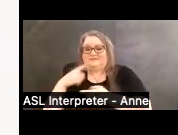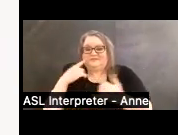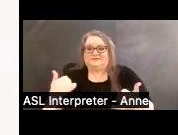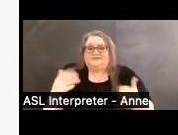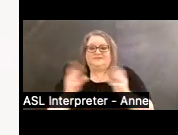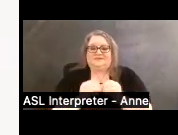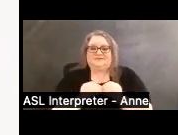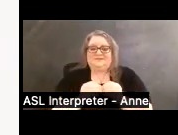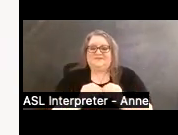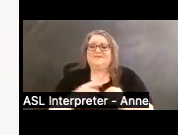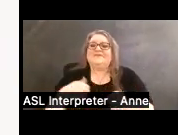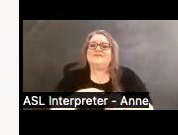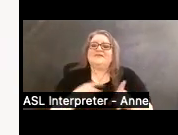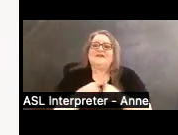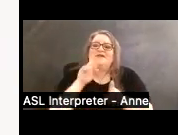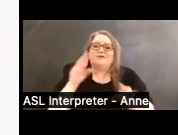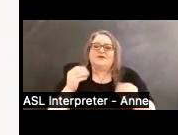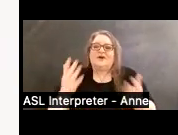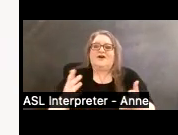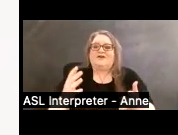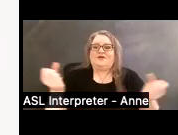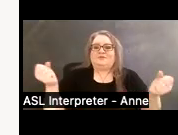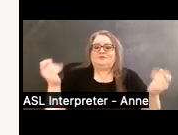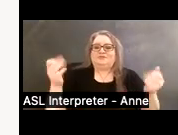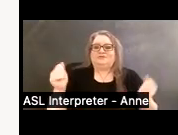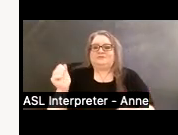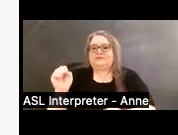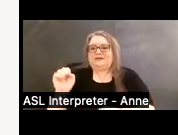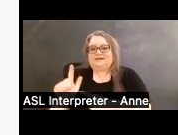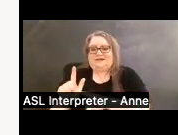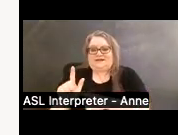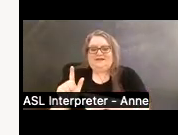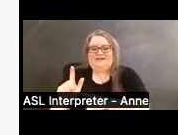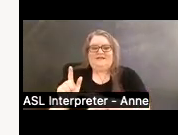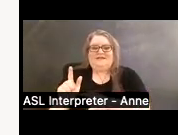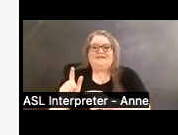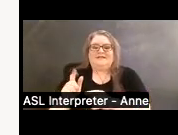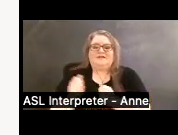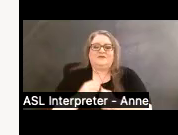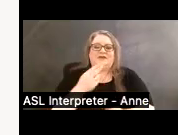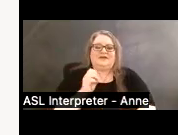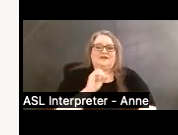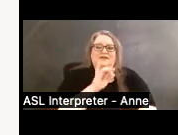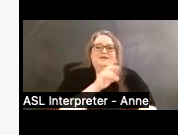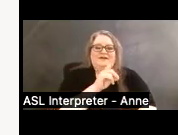And we will also be offering ASL interpretation with interpreters Heidi and